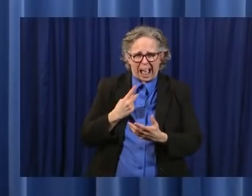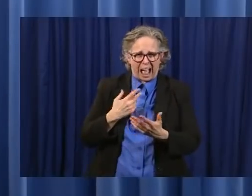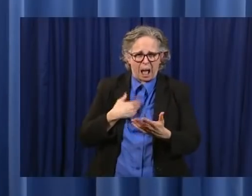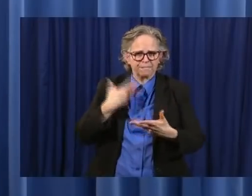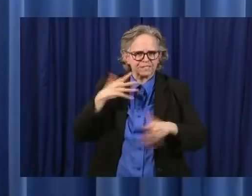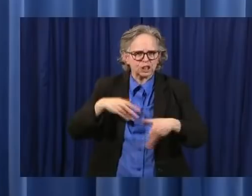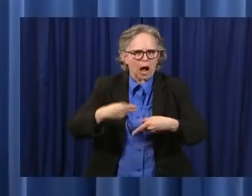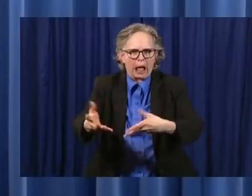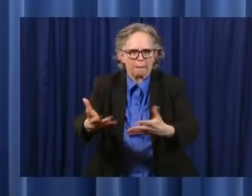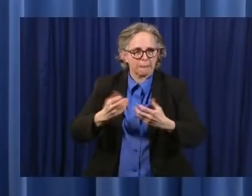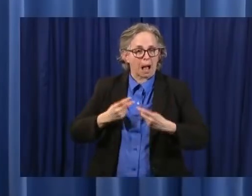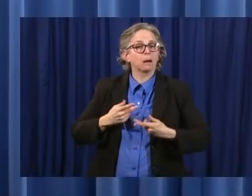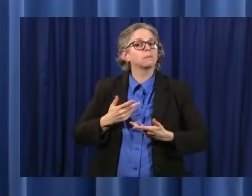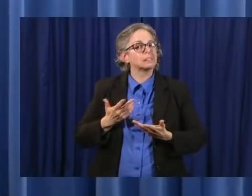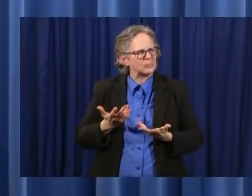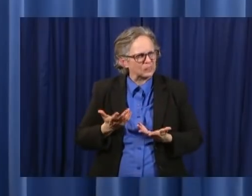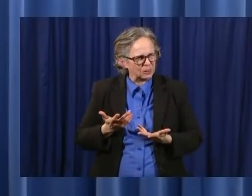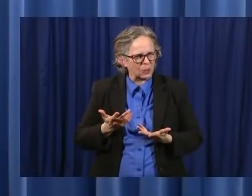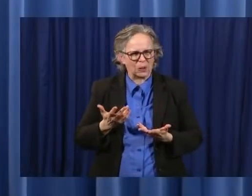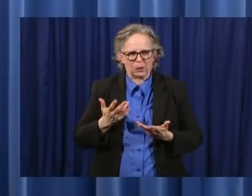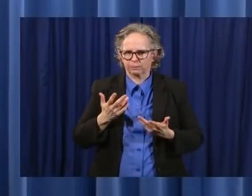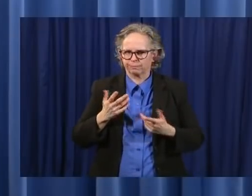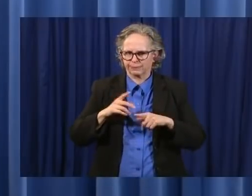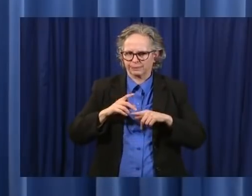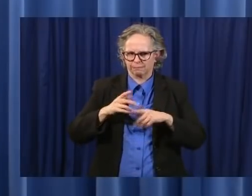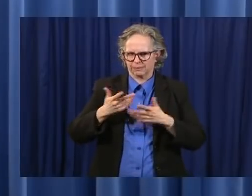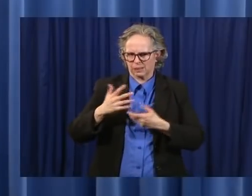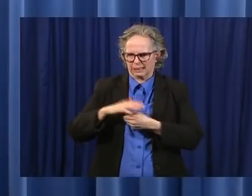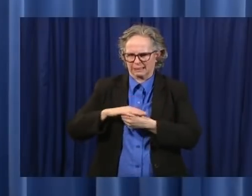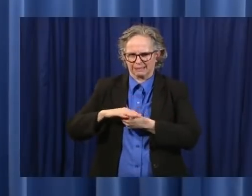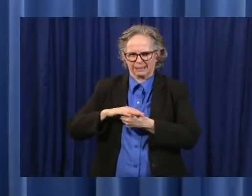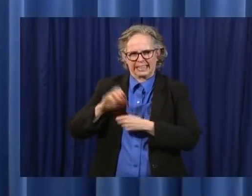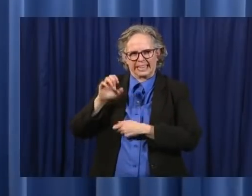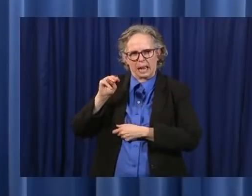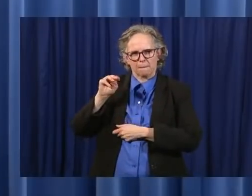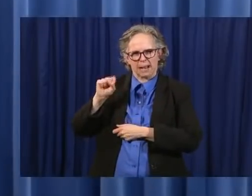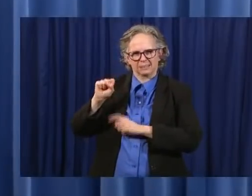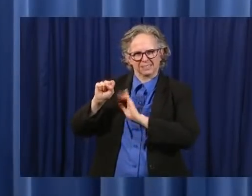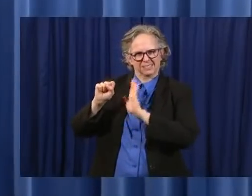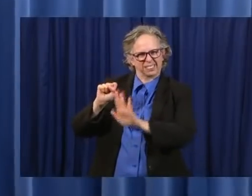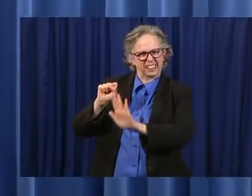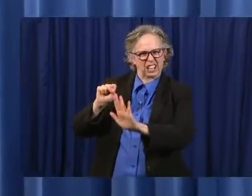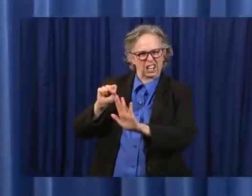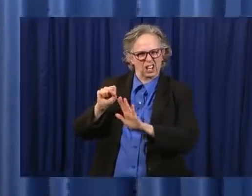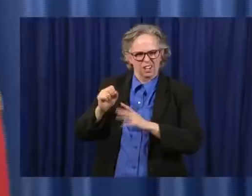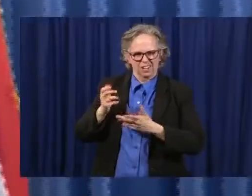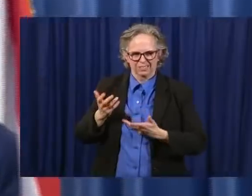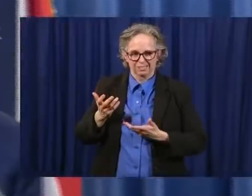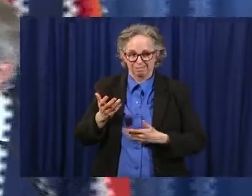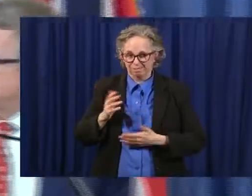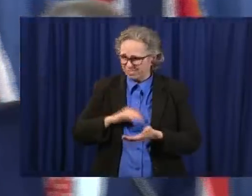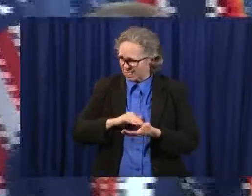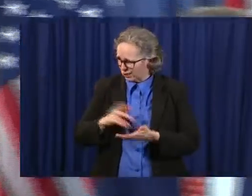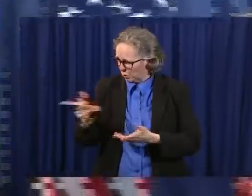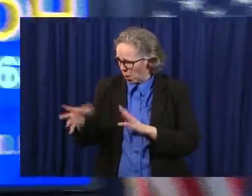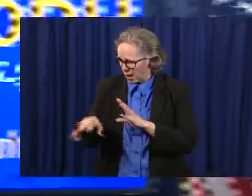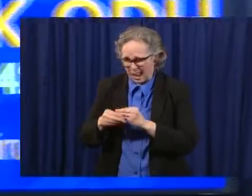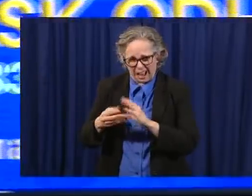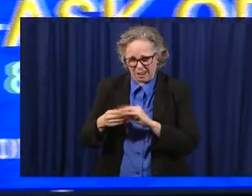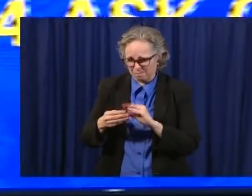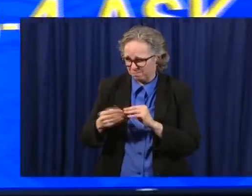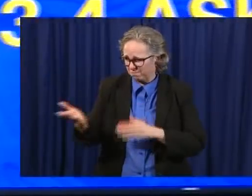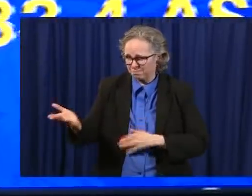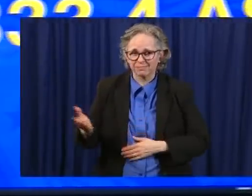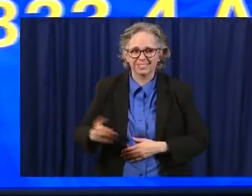That's up to the local EMS. Dr. Acton, you want to add anything to that? My knowledge is exhausted at this point, I think